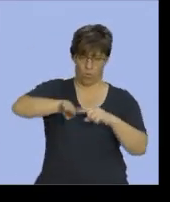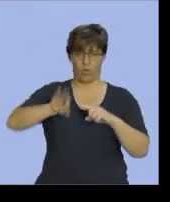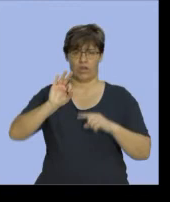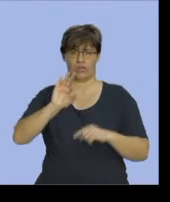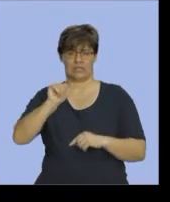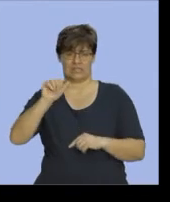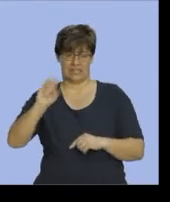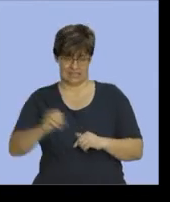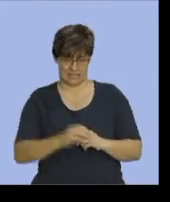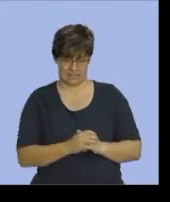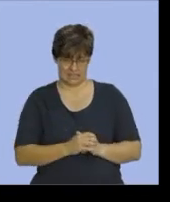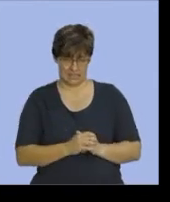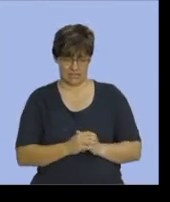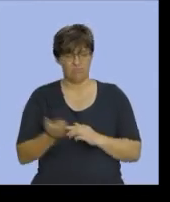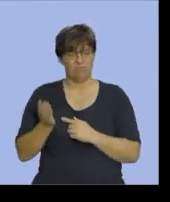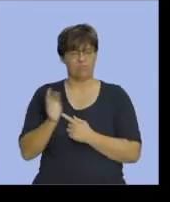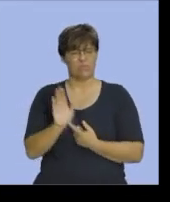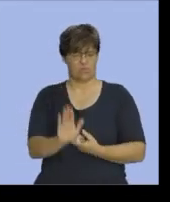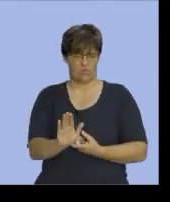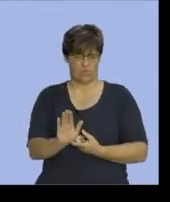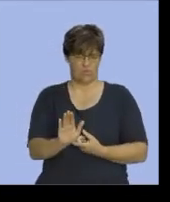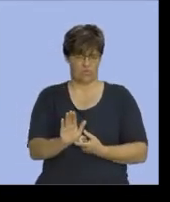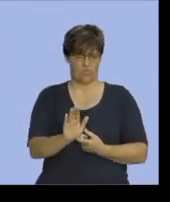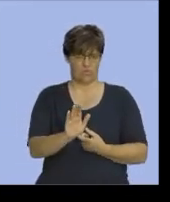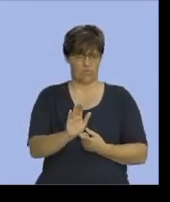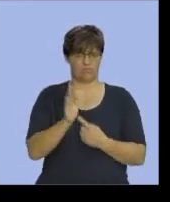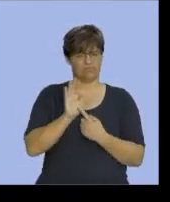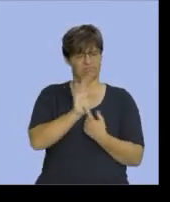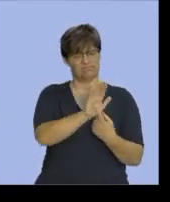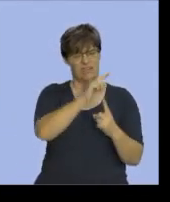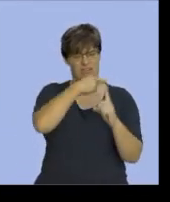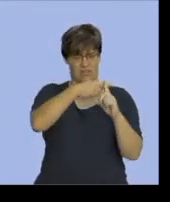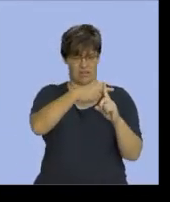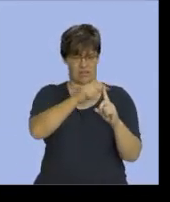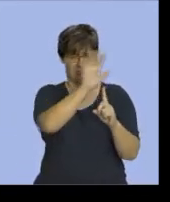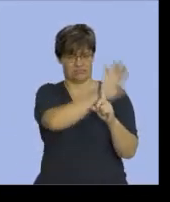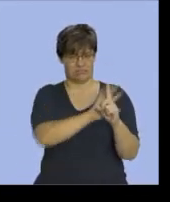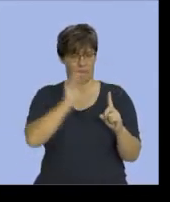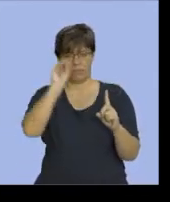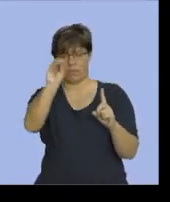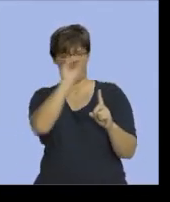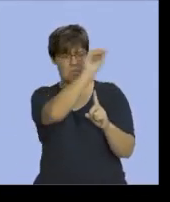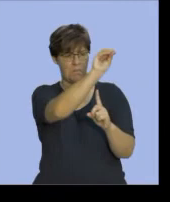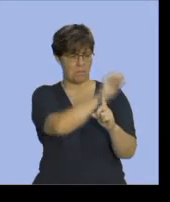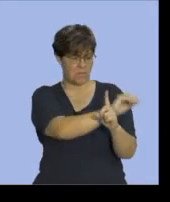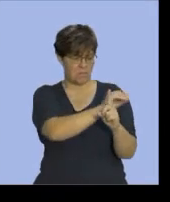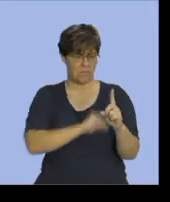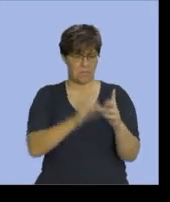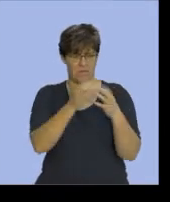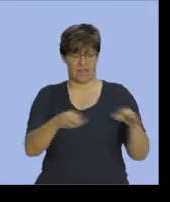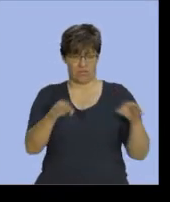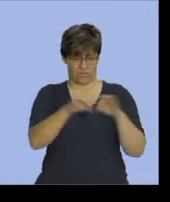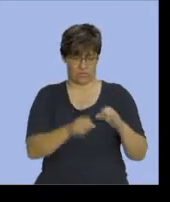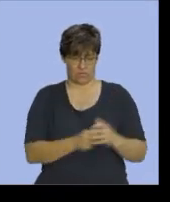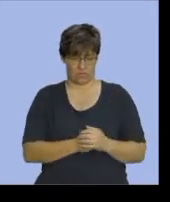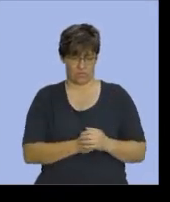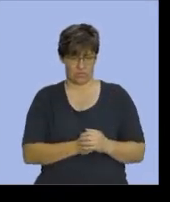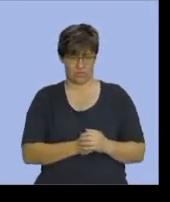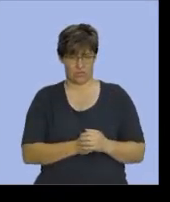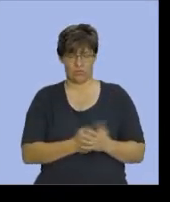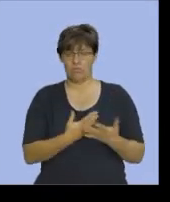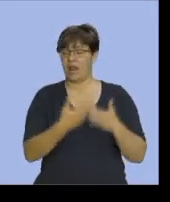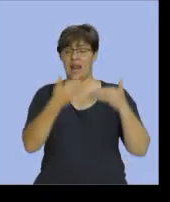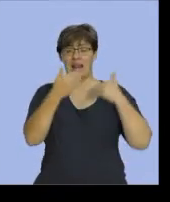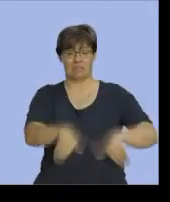and 360 degrees, as I showed you in terms of the Cartesian plane, and I was plotting my values.